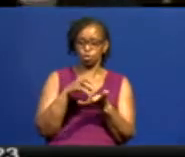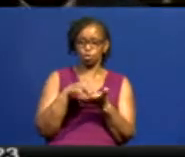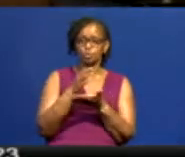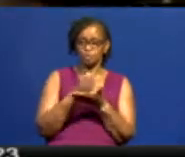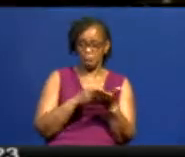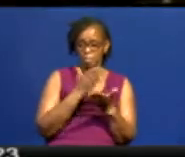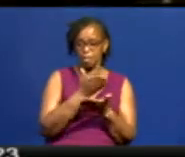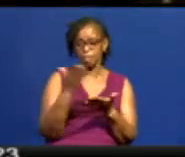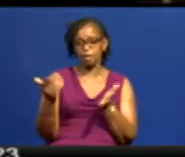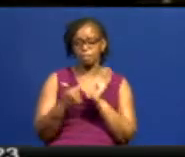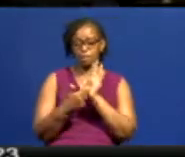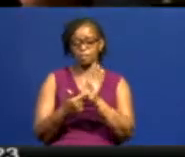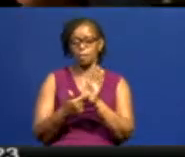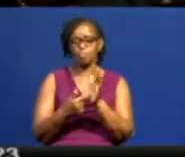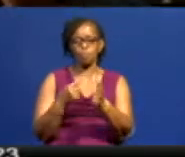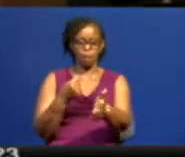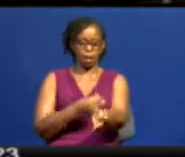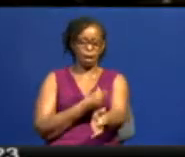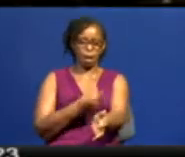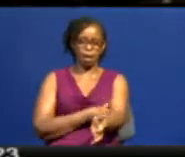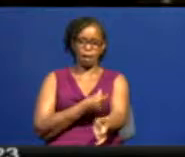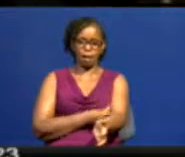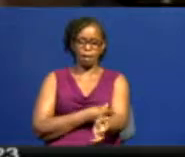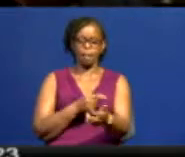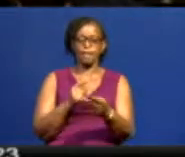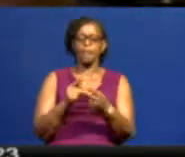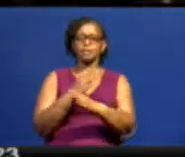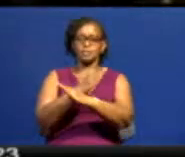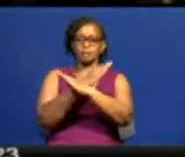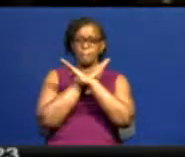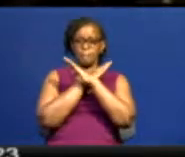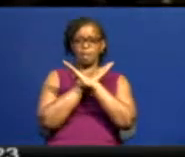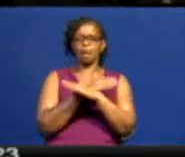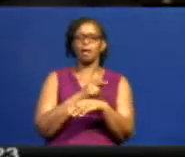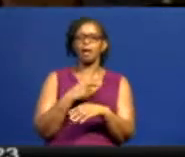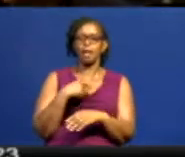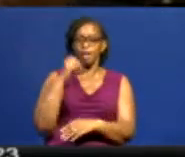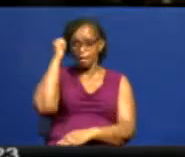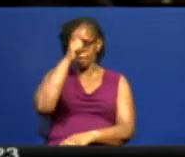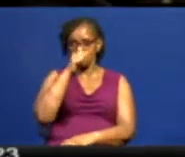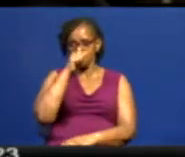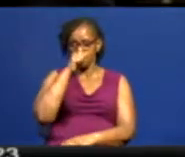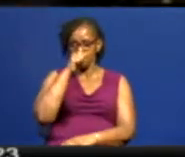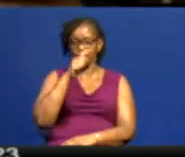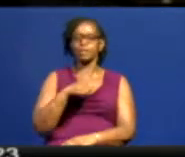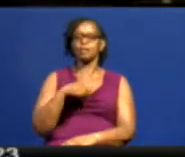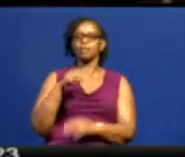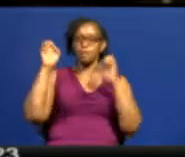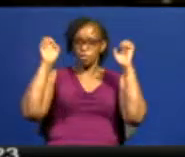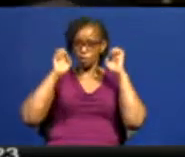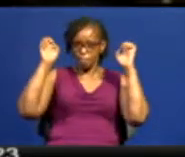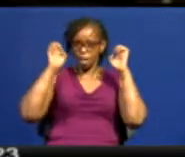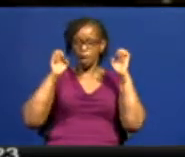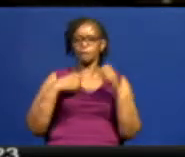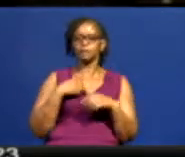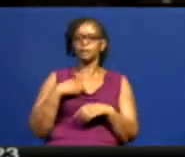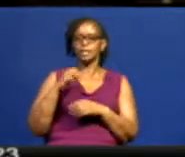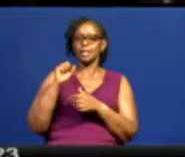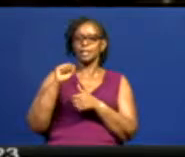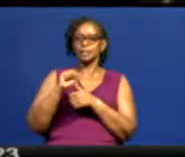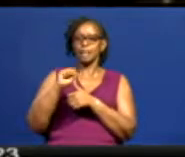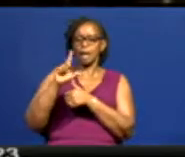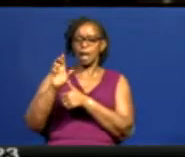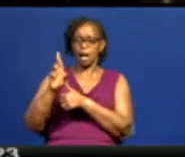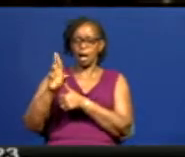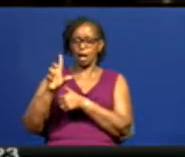like Ghana, countries like Zambia, countries like Ethiopia, countries like Sri Lanka, today their currencies are totally